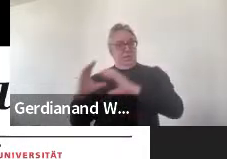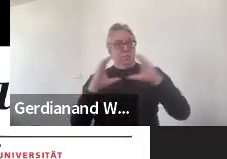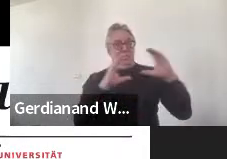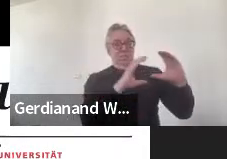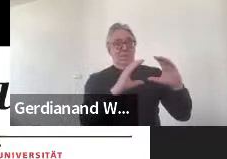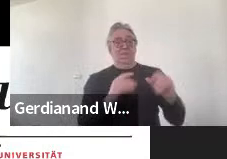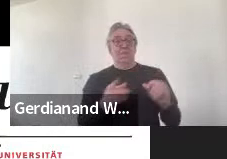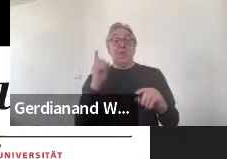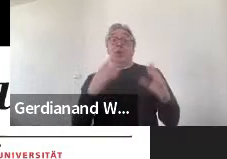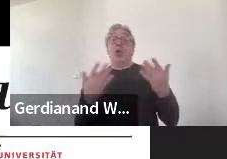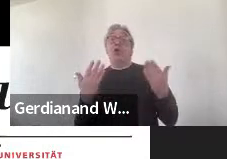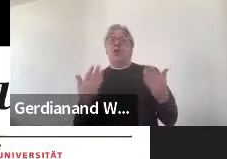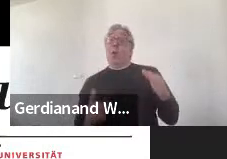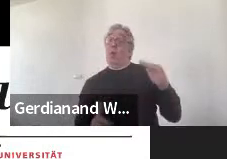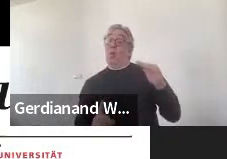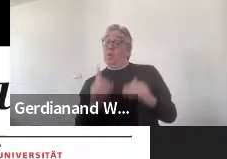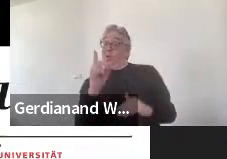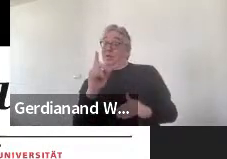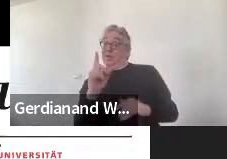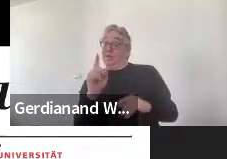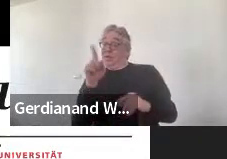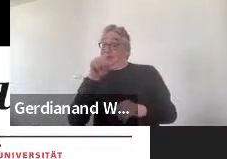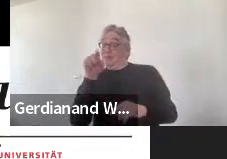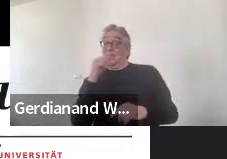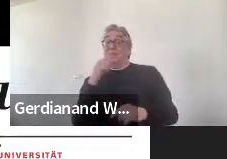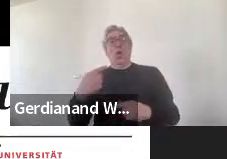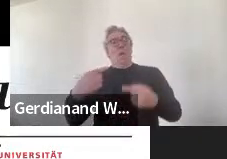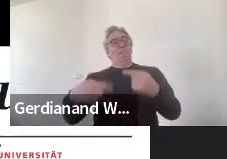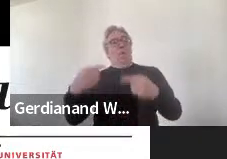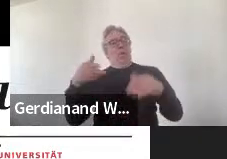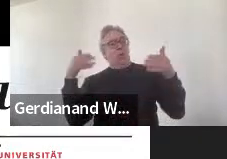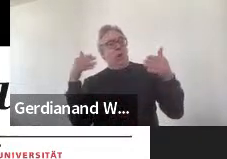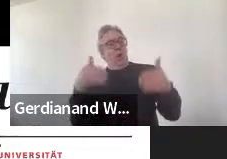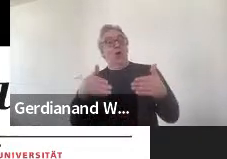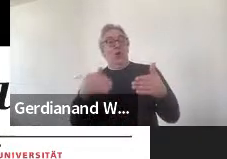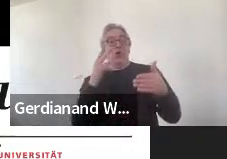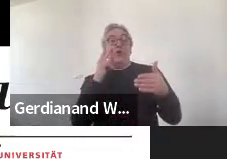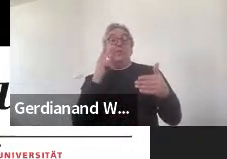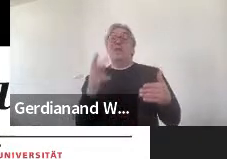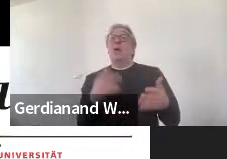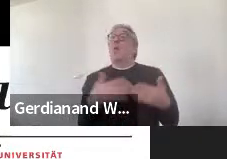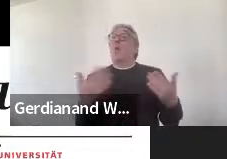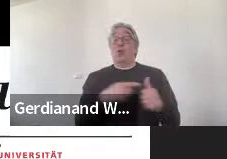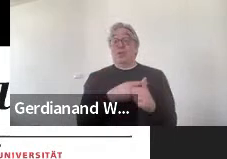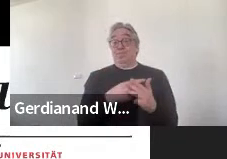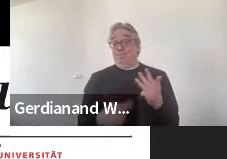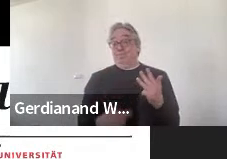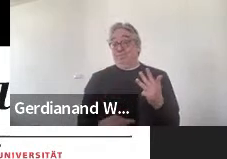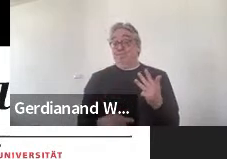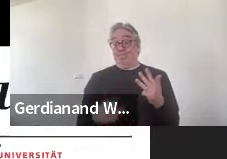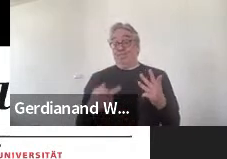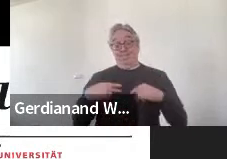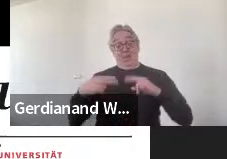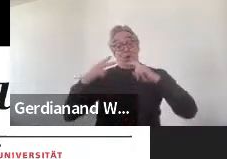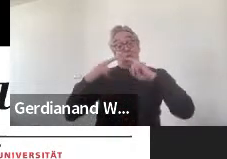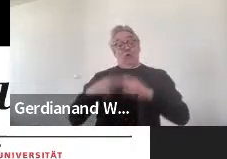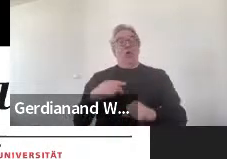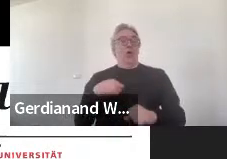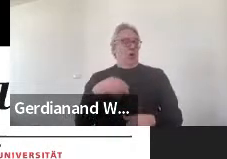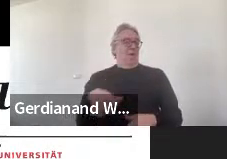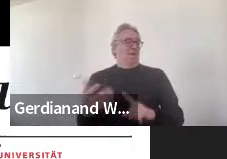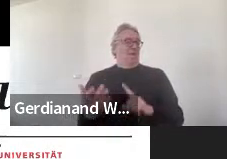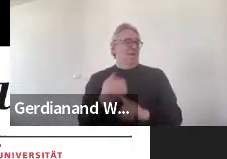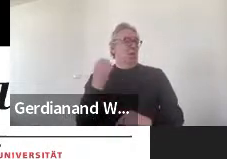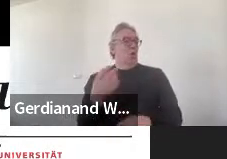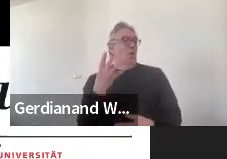which point actually to this graph. And then you see the underlying factors. We have found in the data 4 underlying